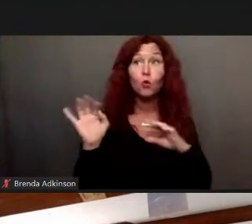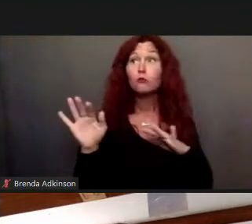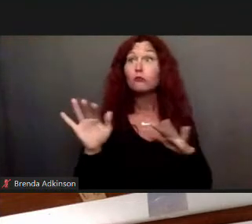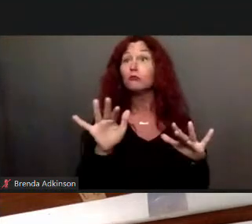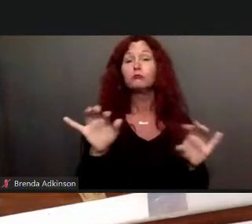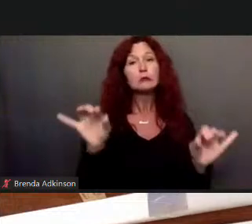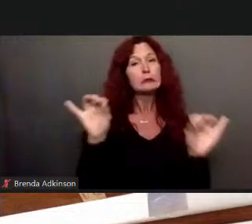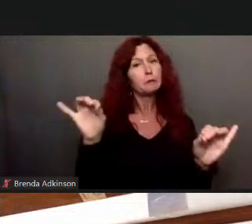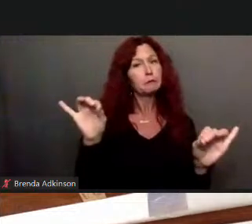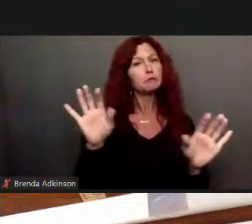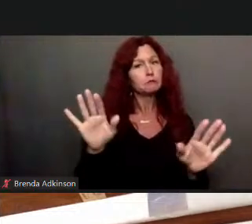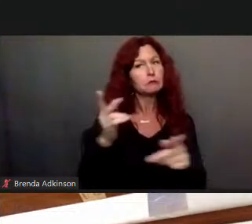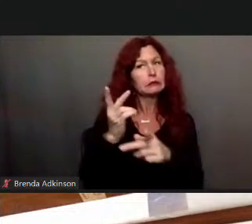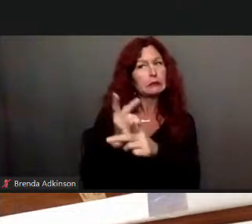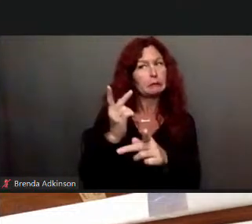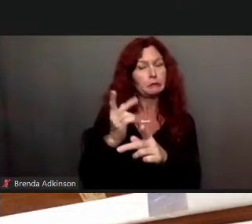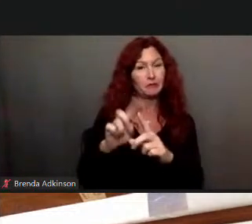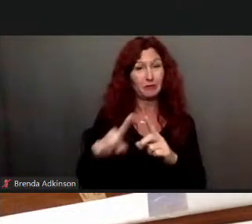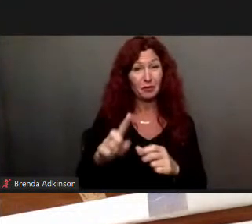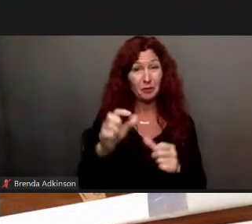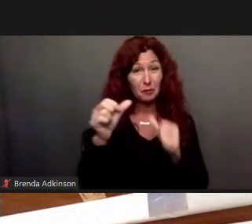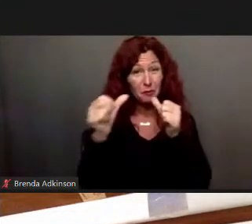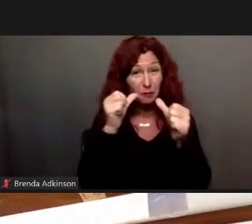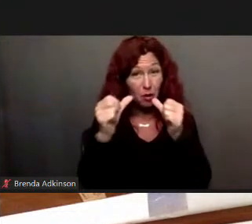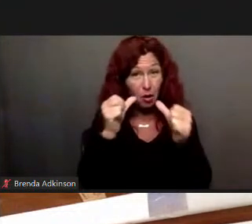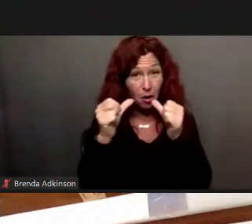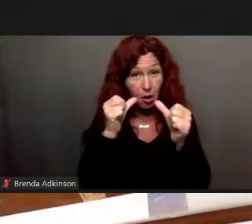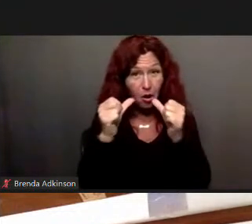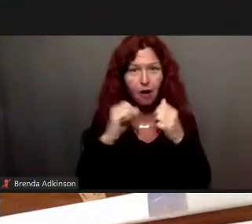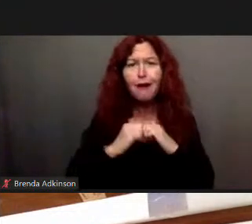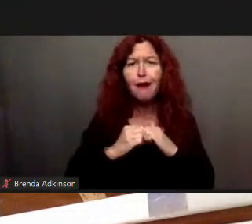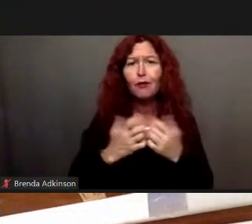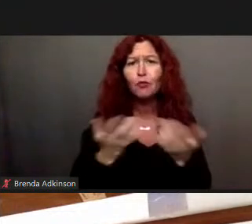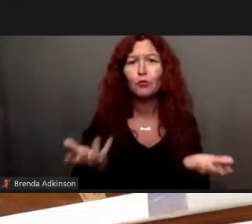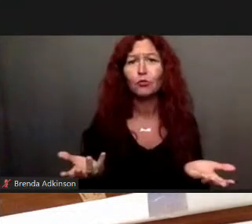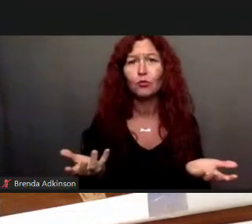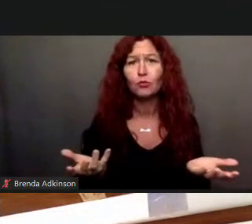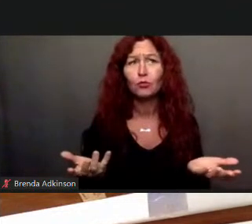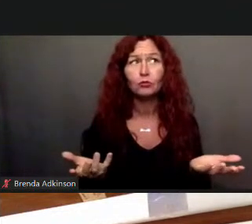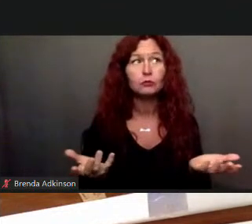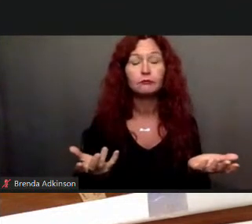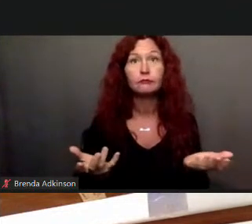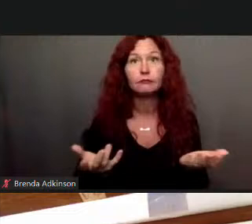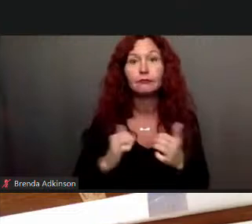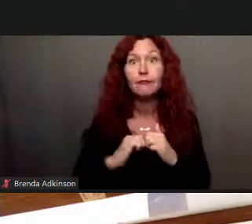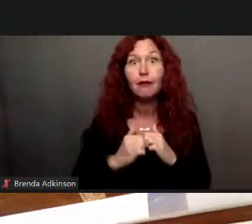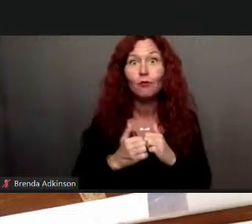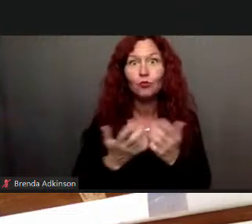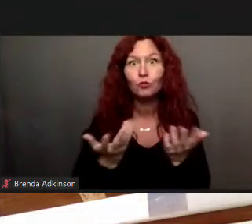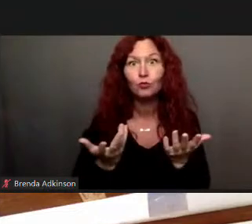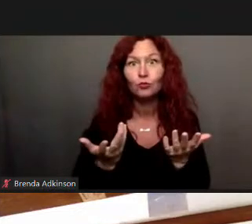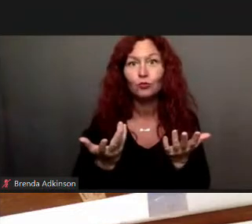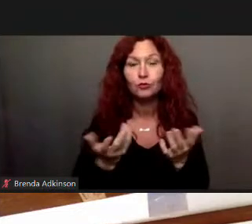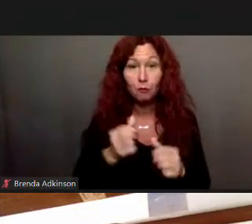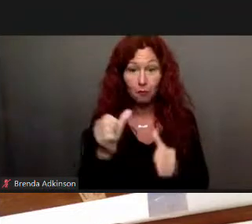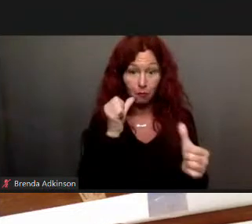and nightclubs, I just don't see how you can operate with, you know, it's not about keeping apart.